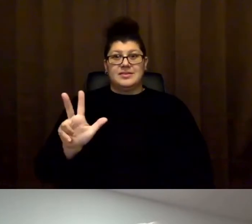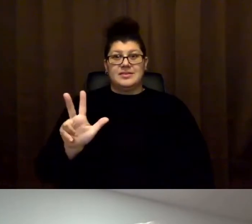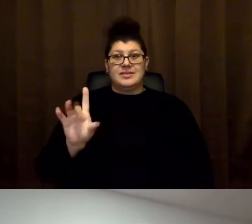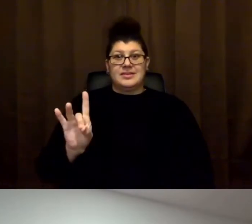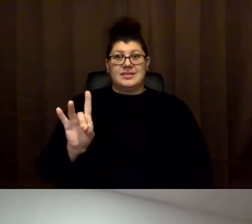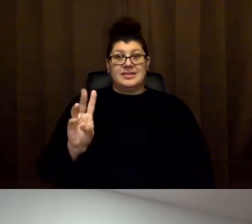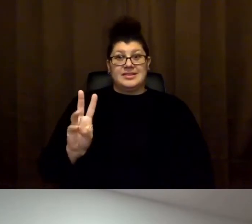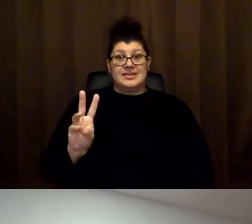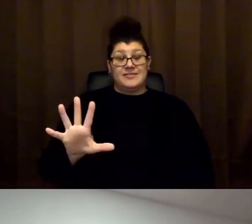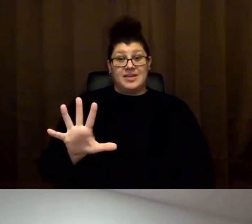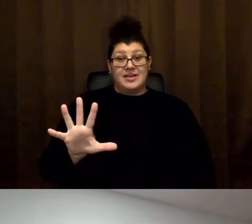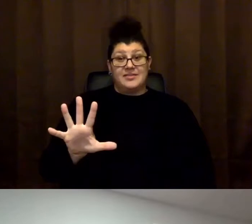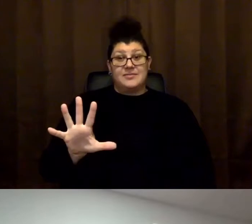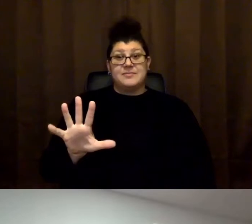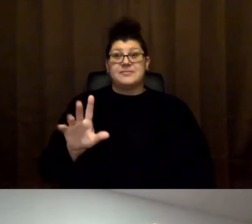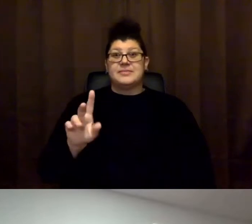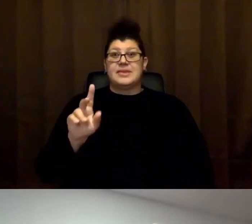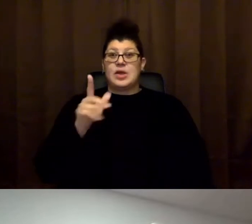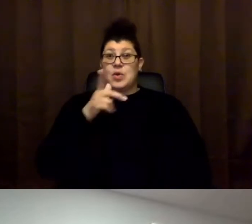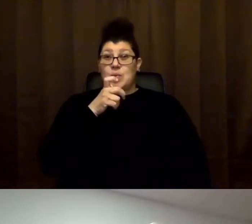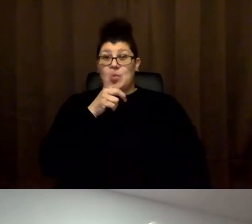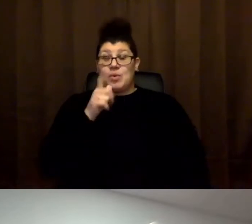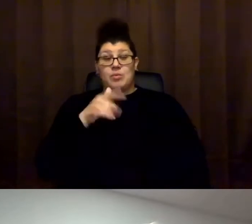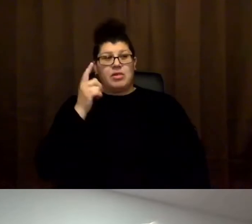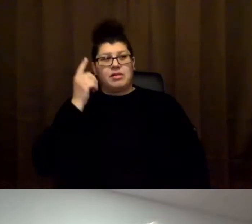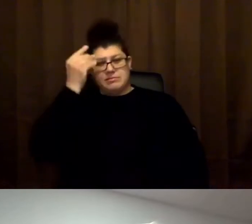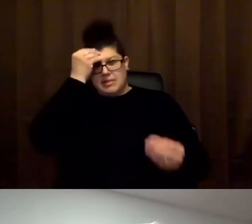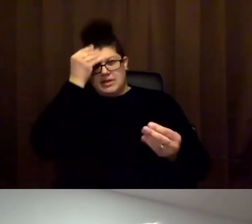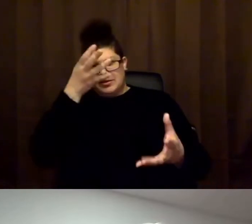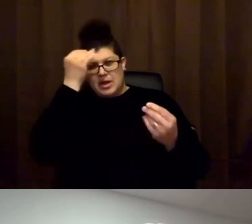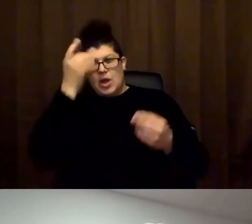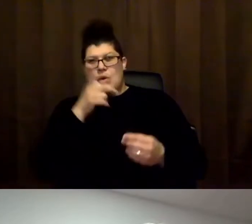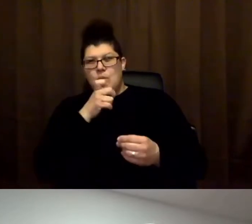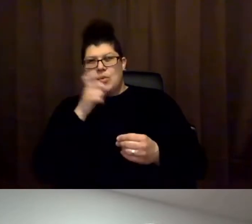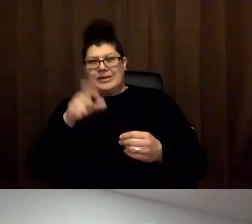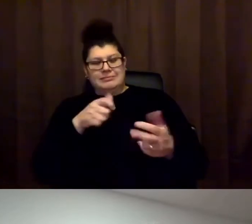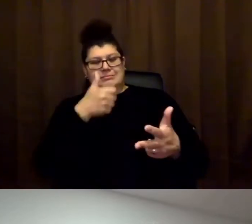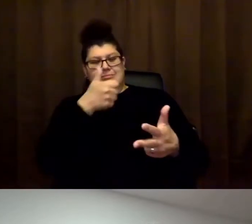337-3865. And the person at the other end can direct you to the appropriate facility.